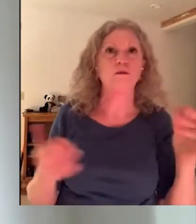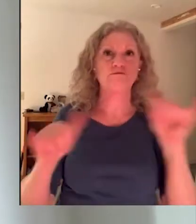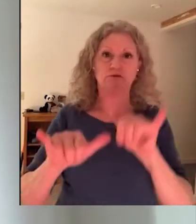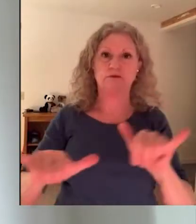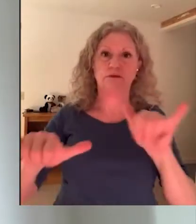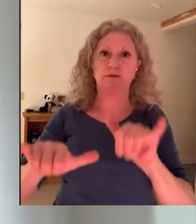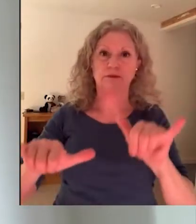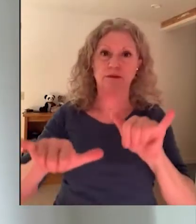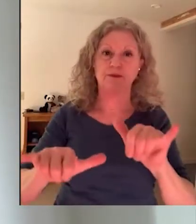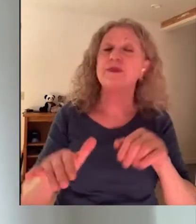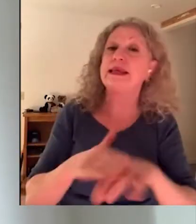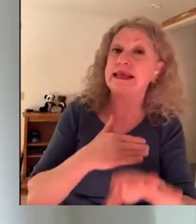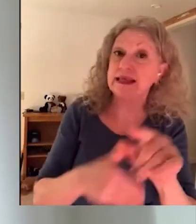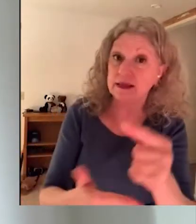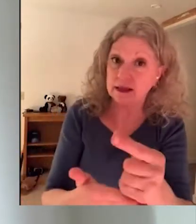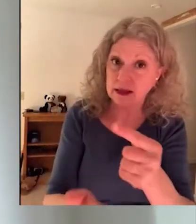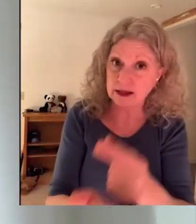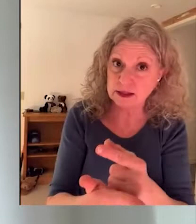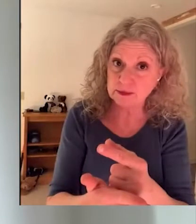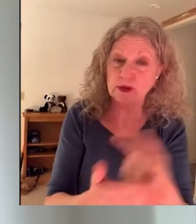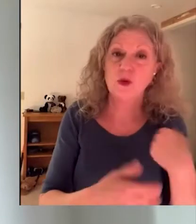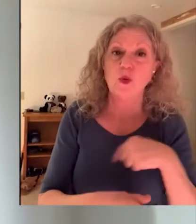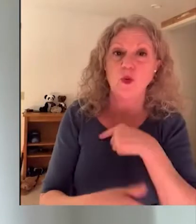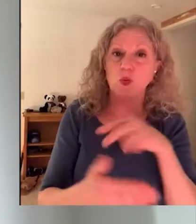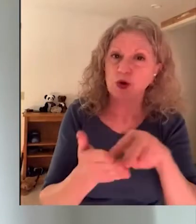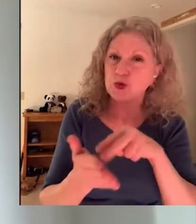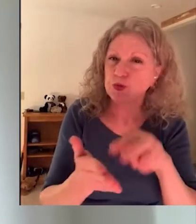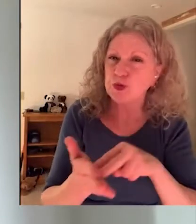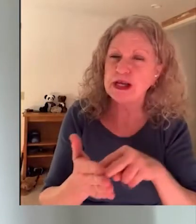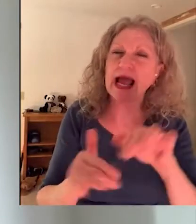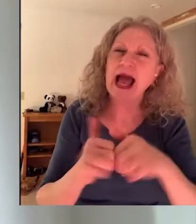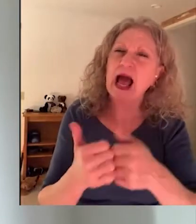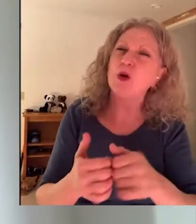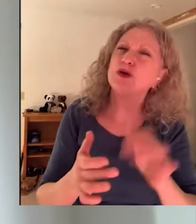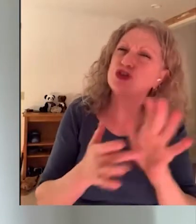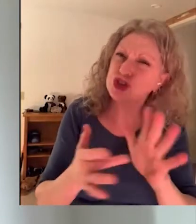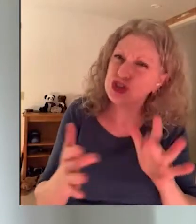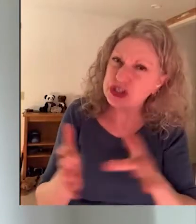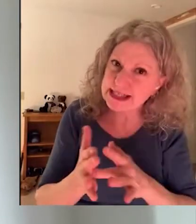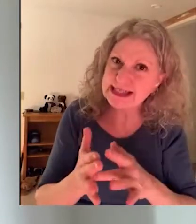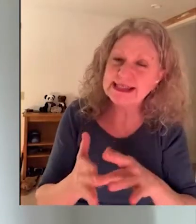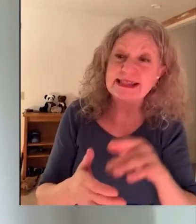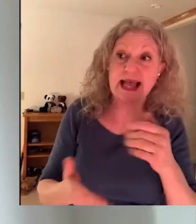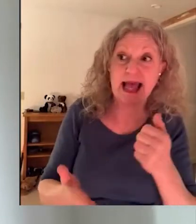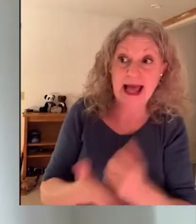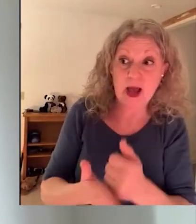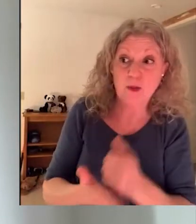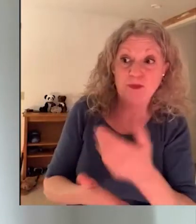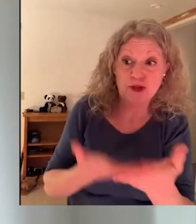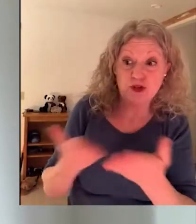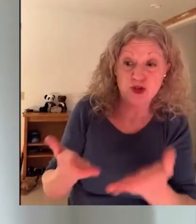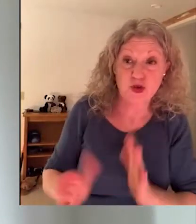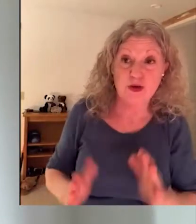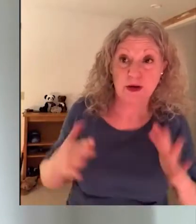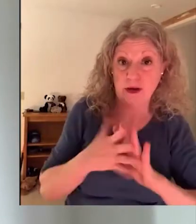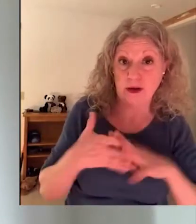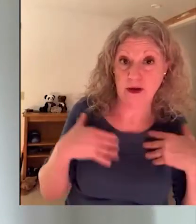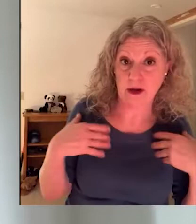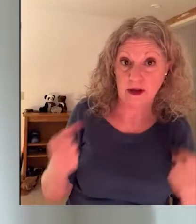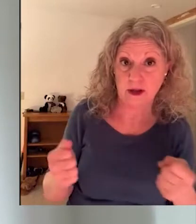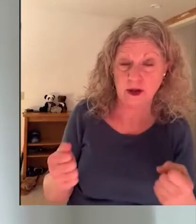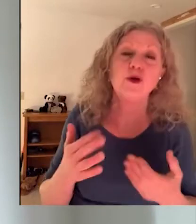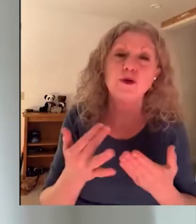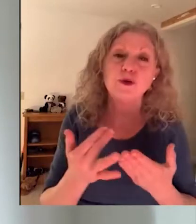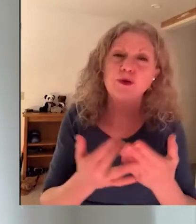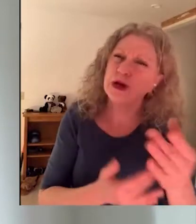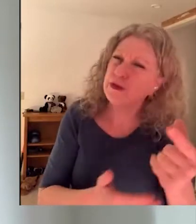In the gospel, we read of how Jesus physically healed the centurion's servant. Throughout the gospels, we